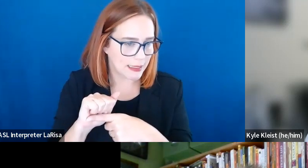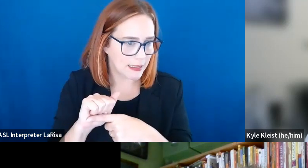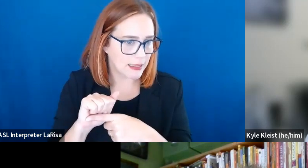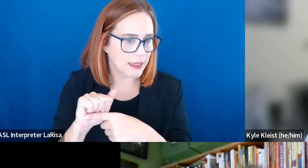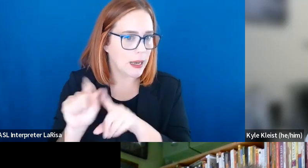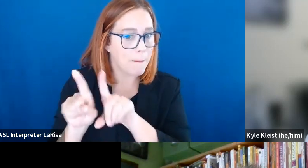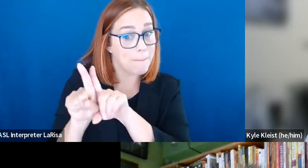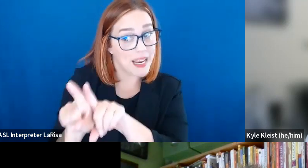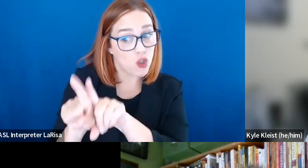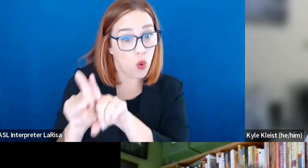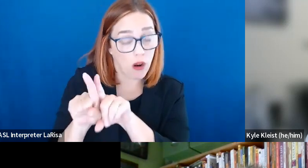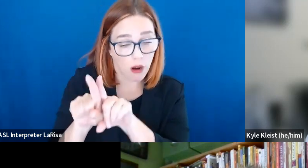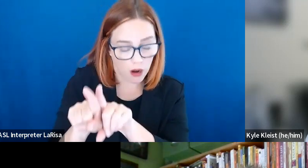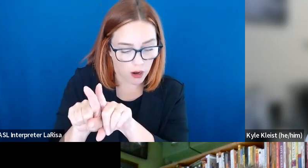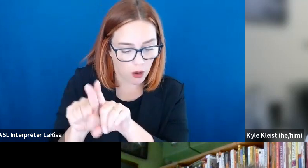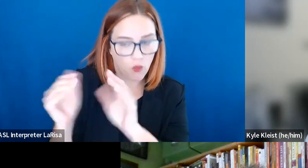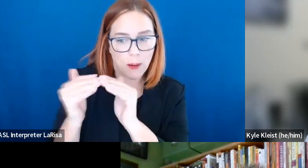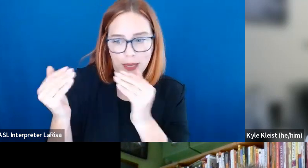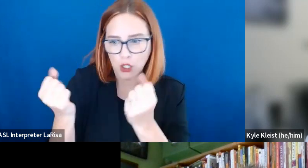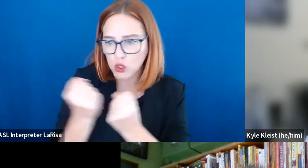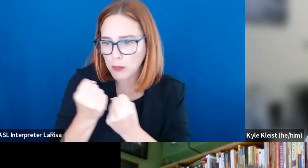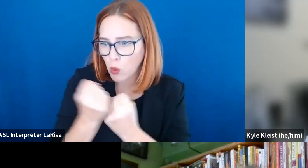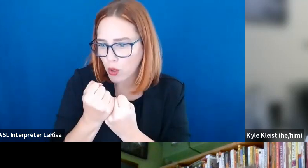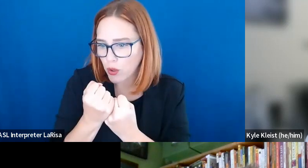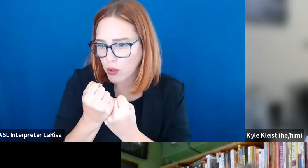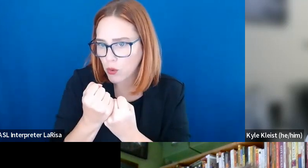mentors, peer support, or does everyone get paid to do it?